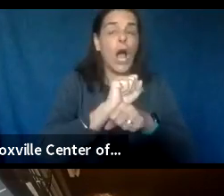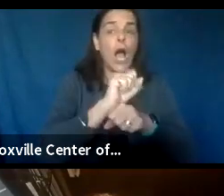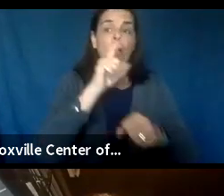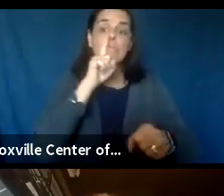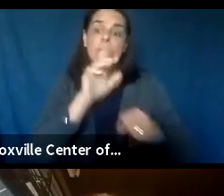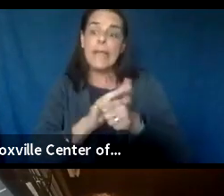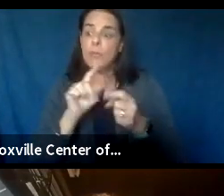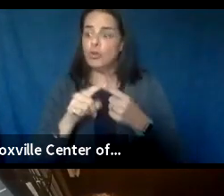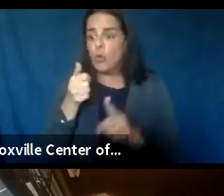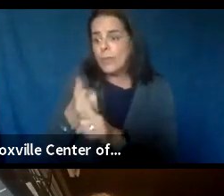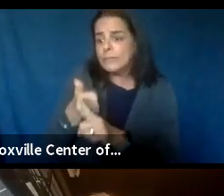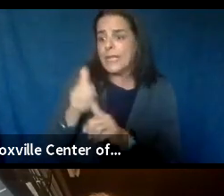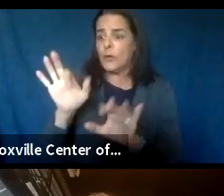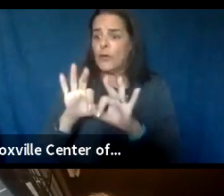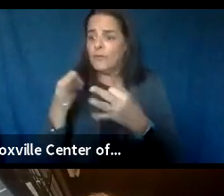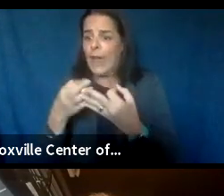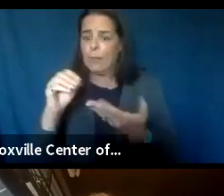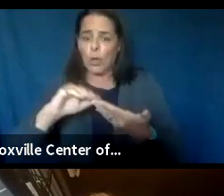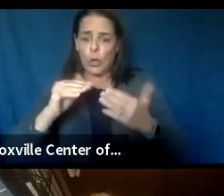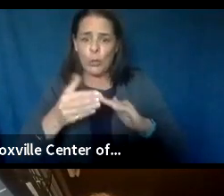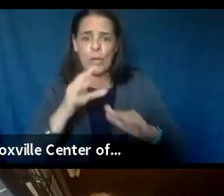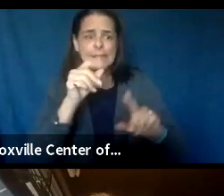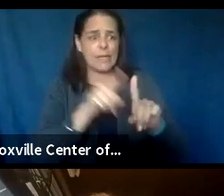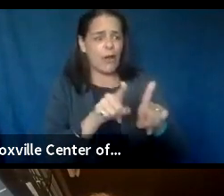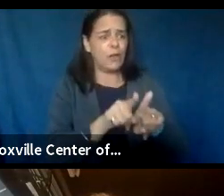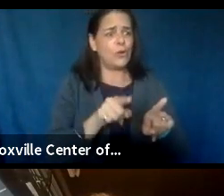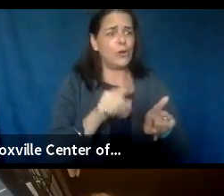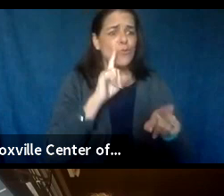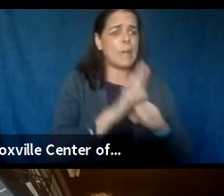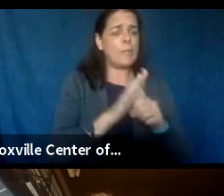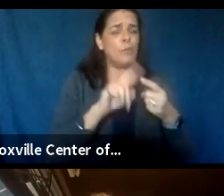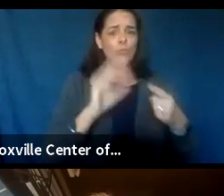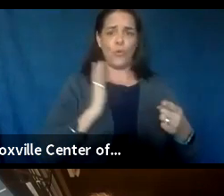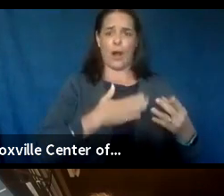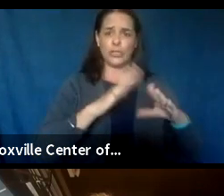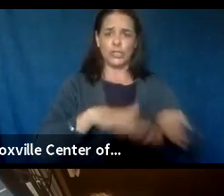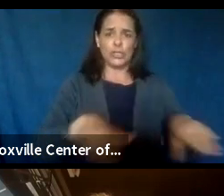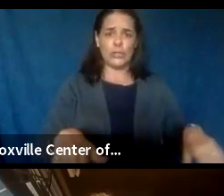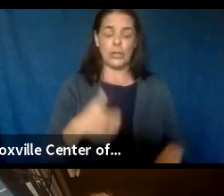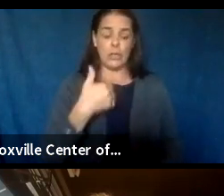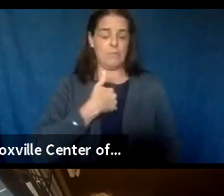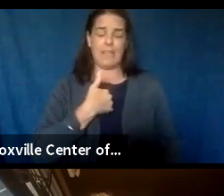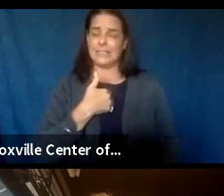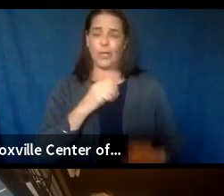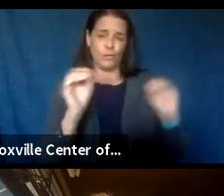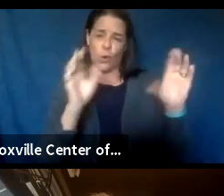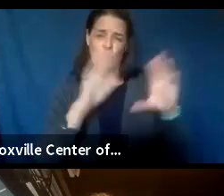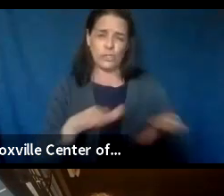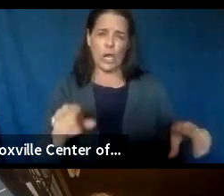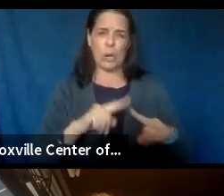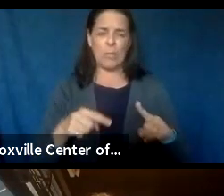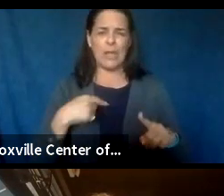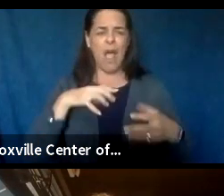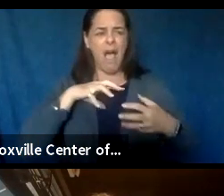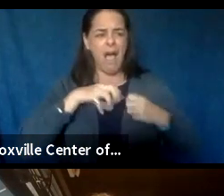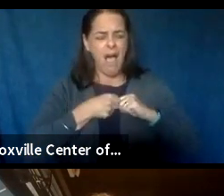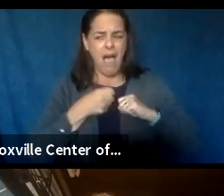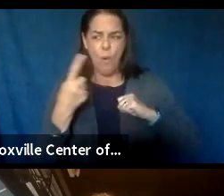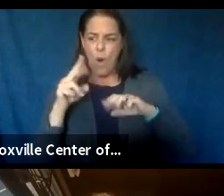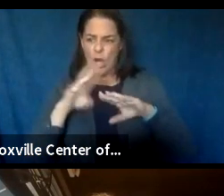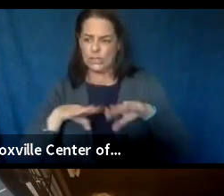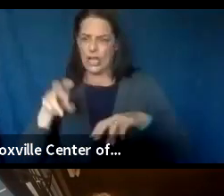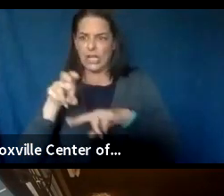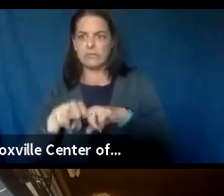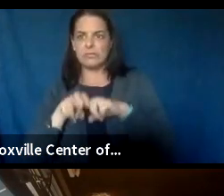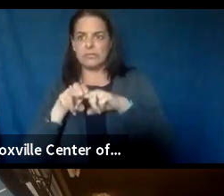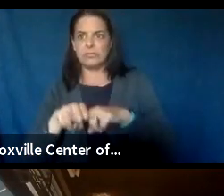their communities and also to our children. I do not have a child myself, but it pains me to think of a child sitting there 8